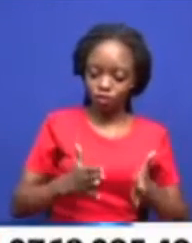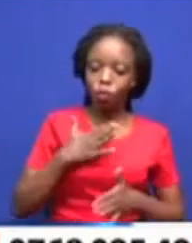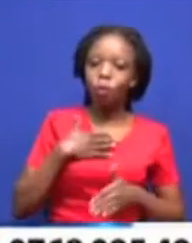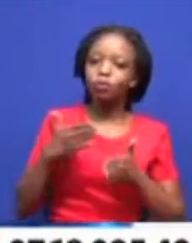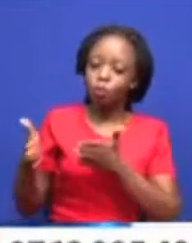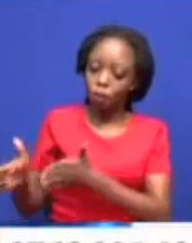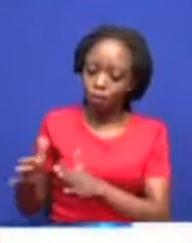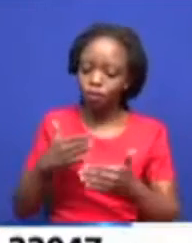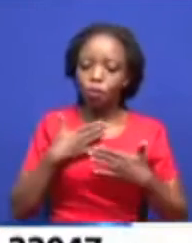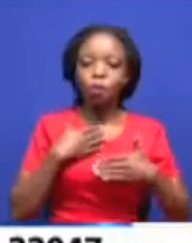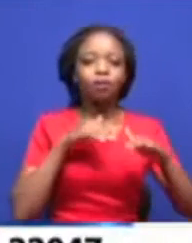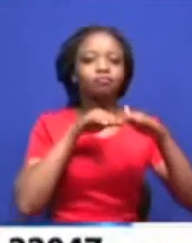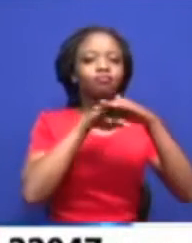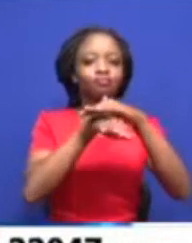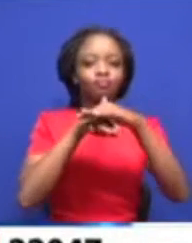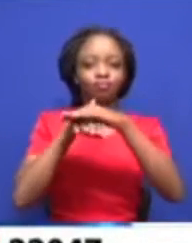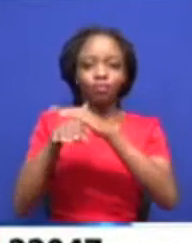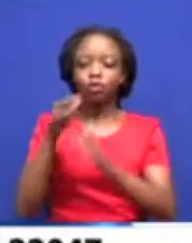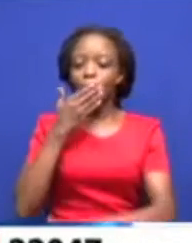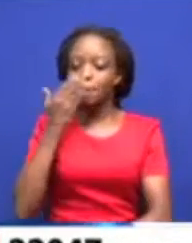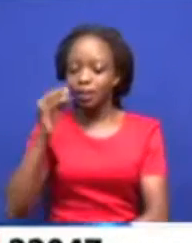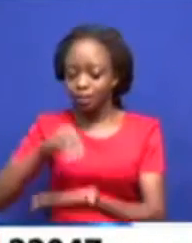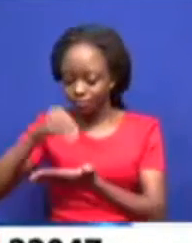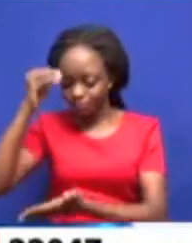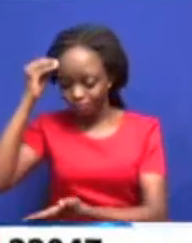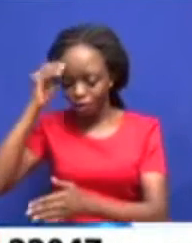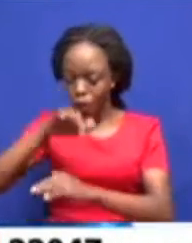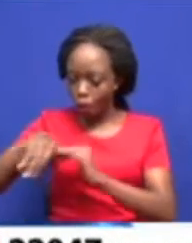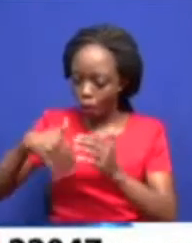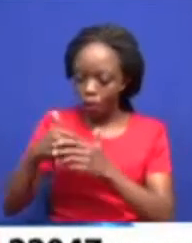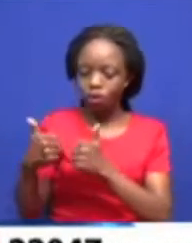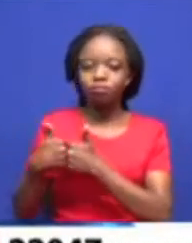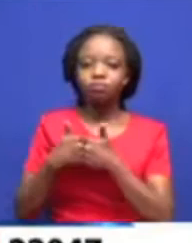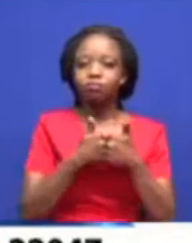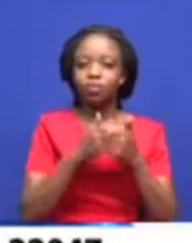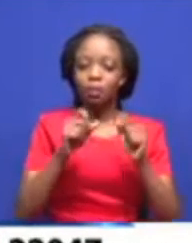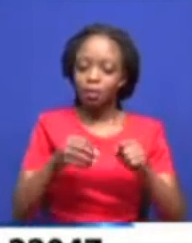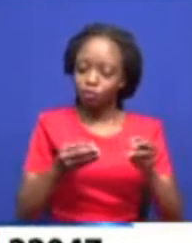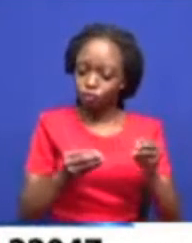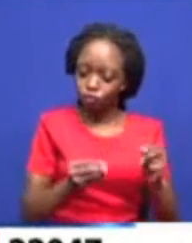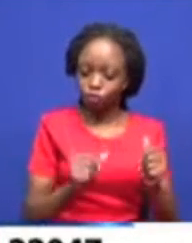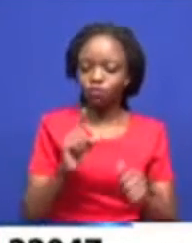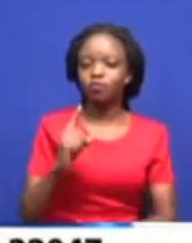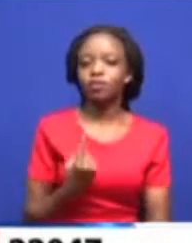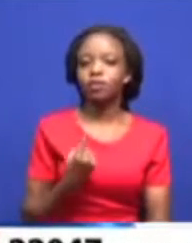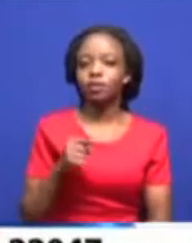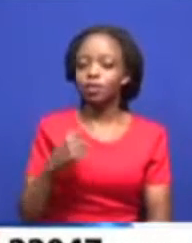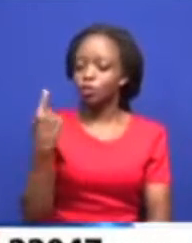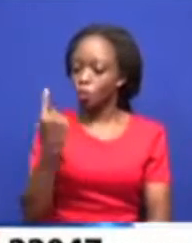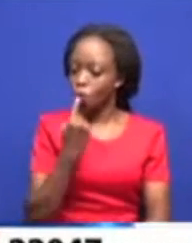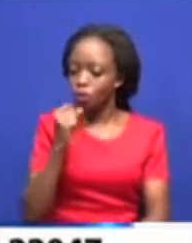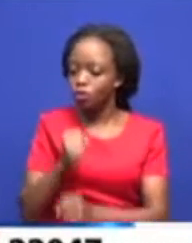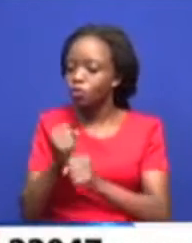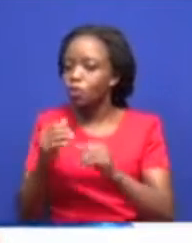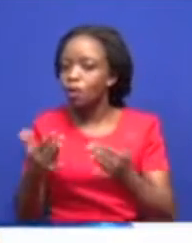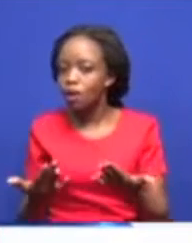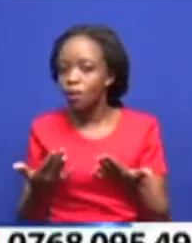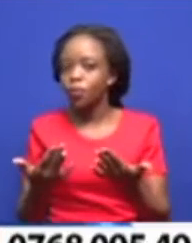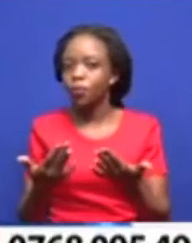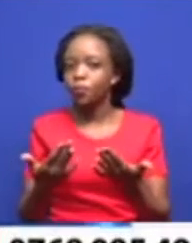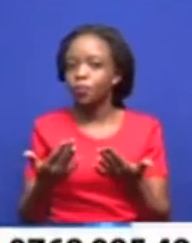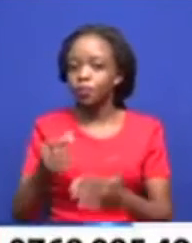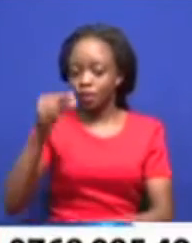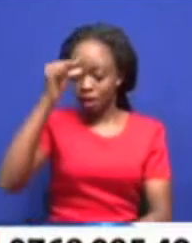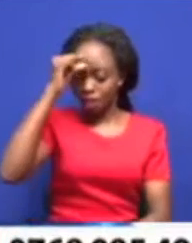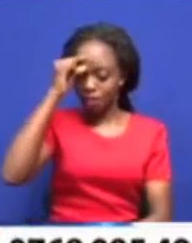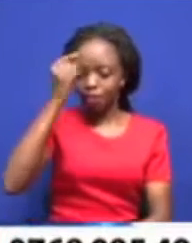they need access to better education. So all those challenges need to be resolved, and that only can be done to our public